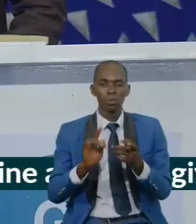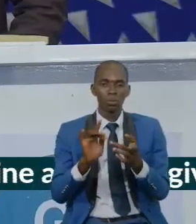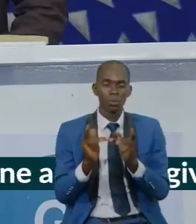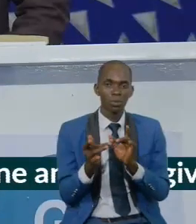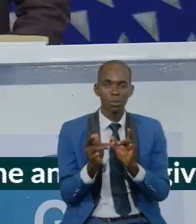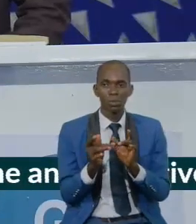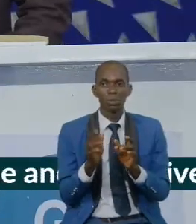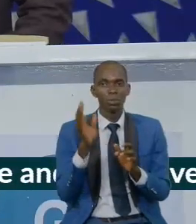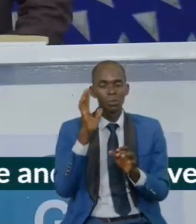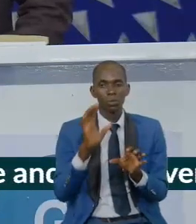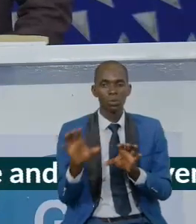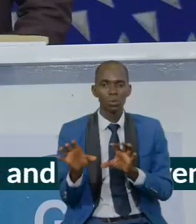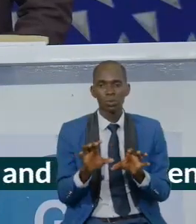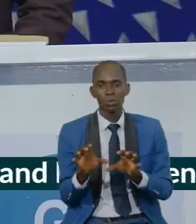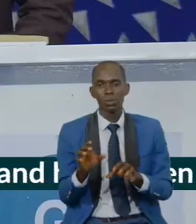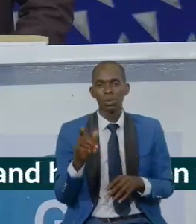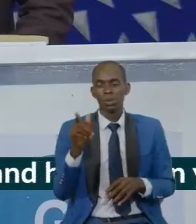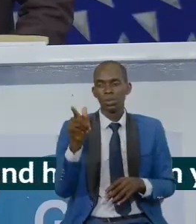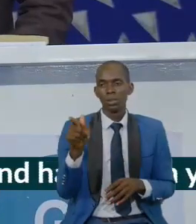gckhq.org